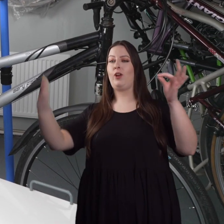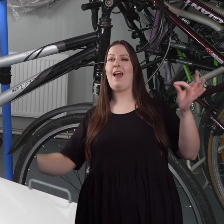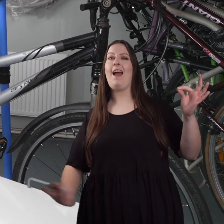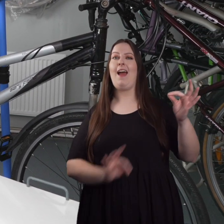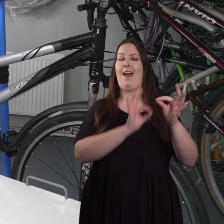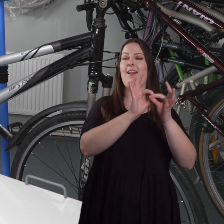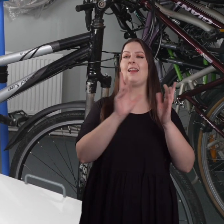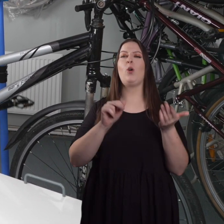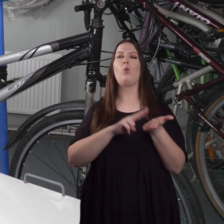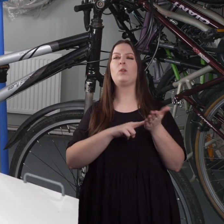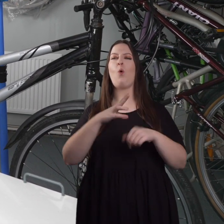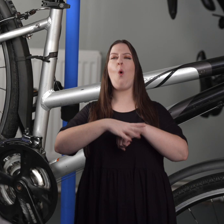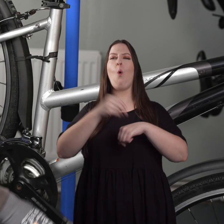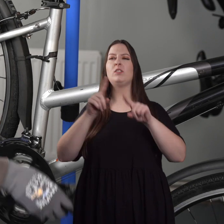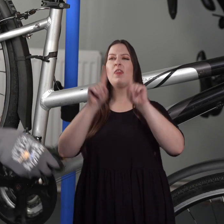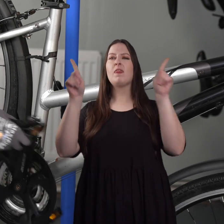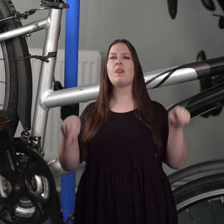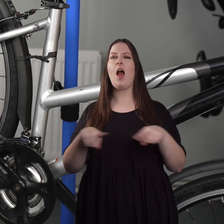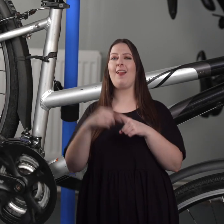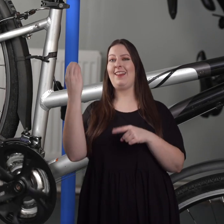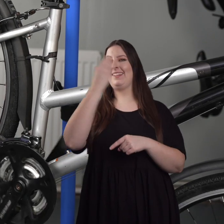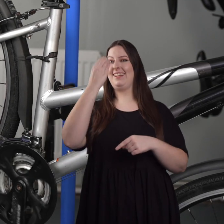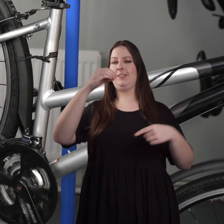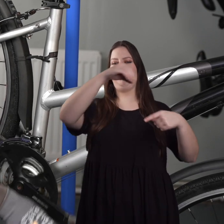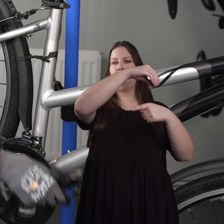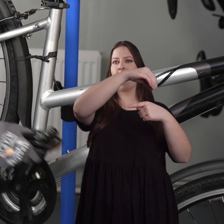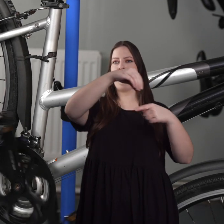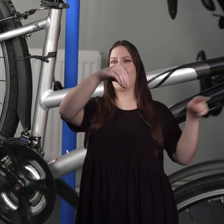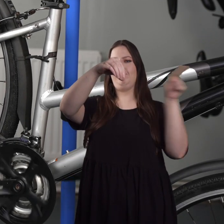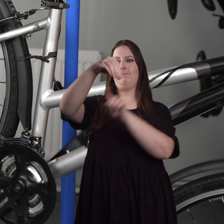Start by cleaning the chain with a rag.